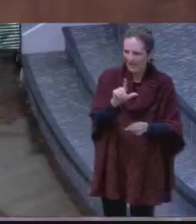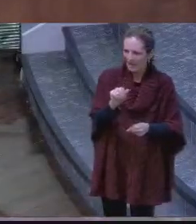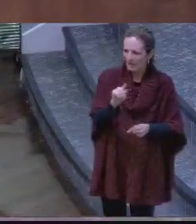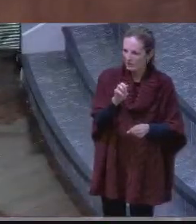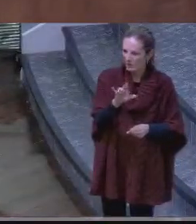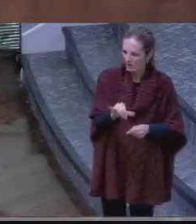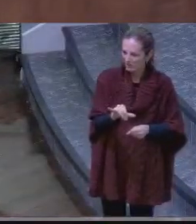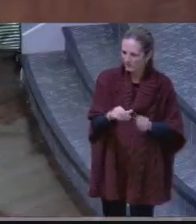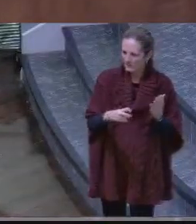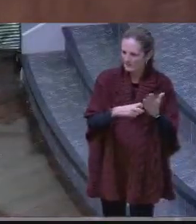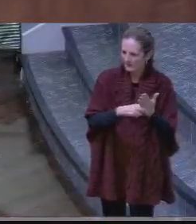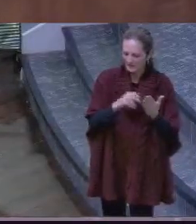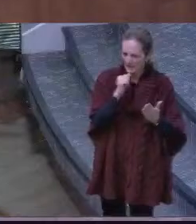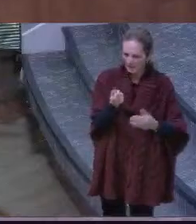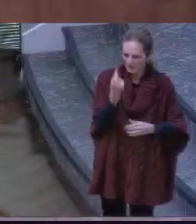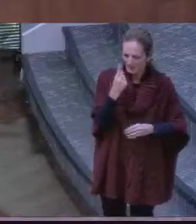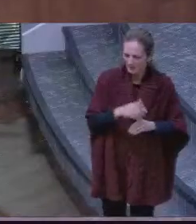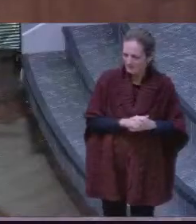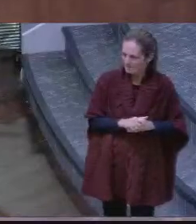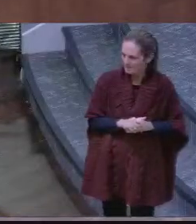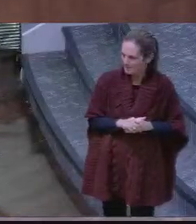so.